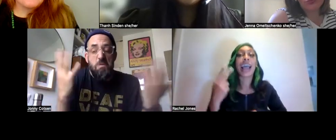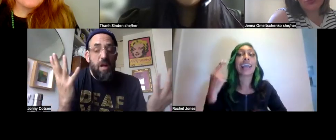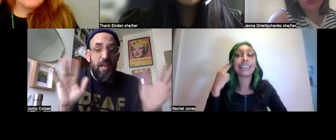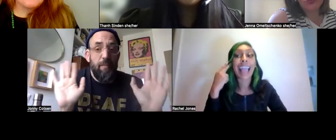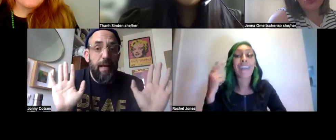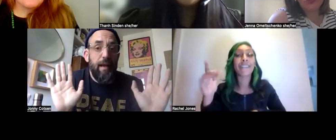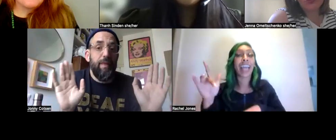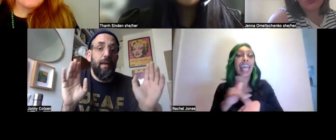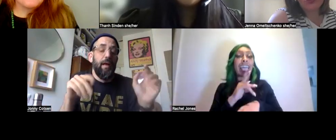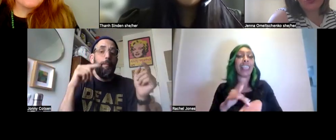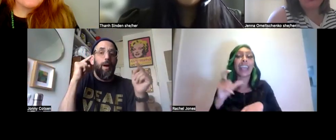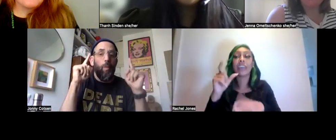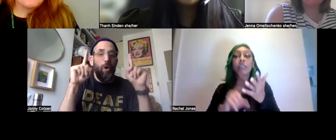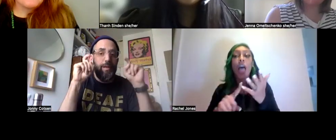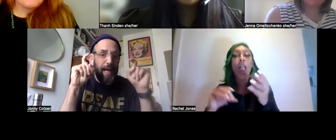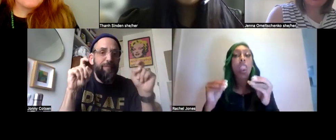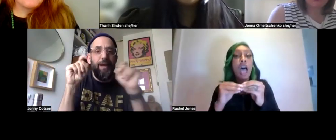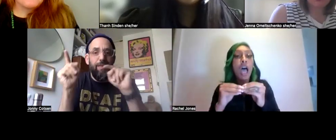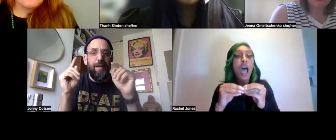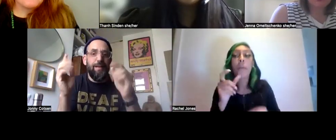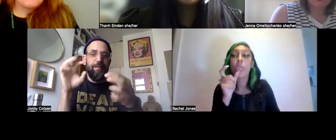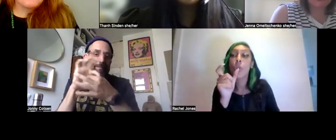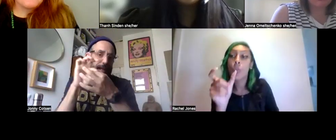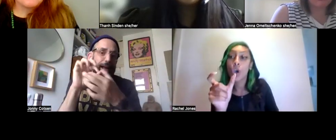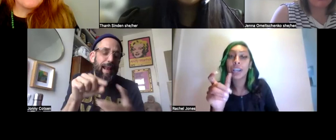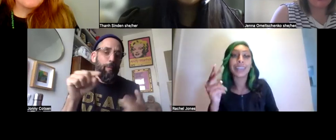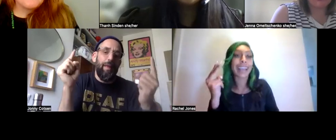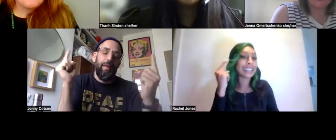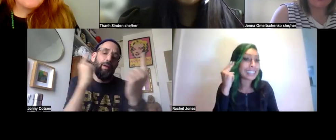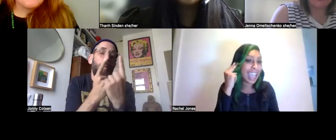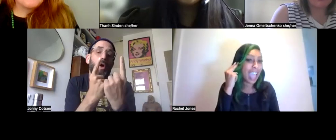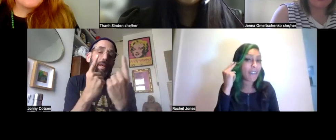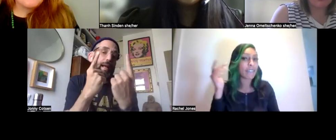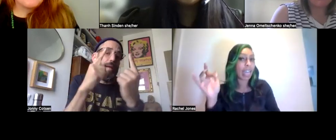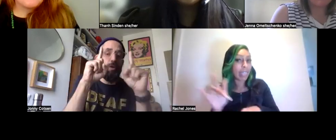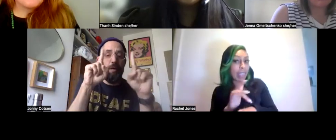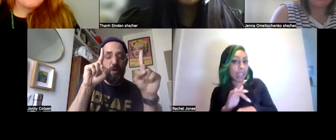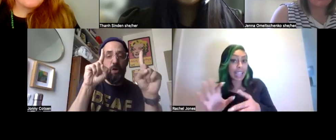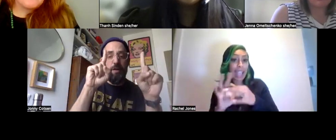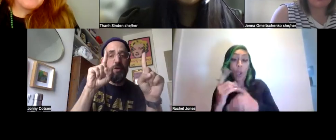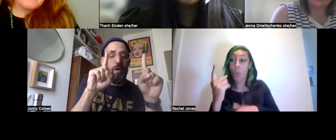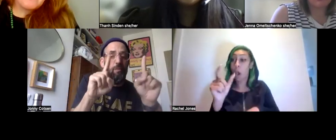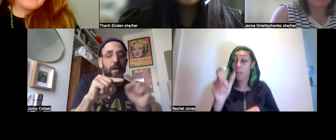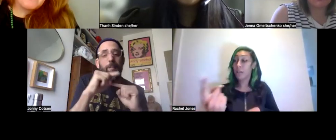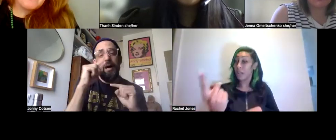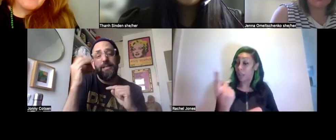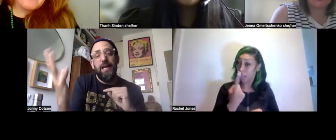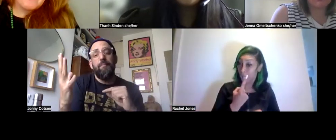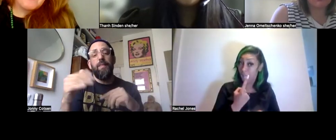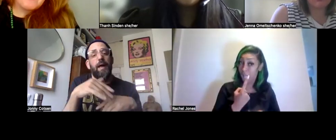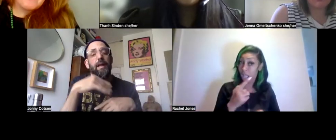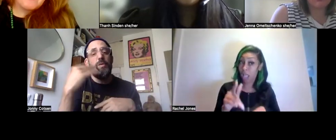Club. Okay, it didn't mean anything, but the word deaf and theatre, they could connect with it. One person came to my first ever show.